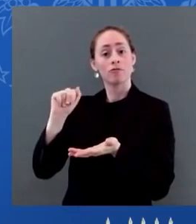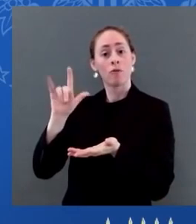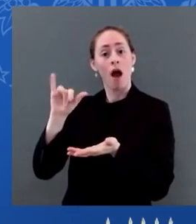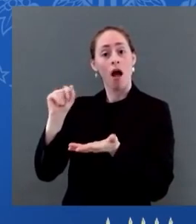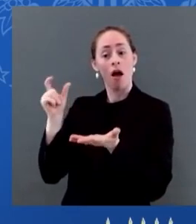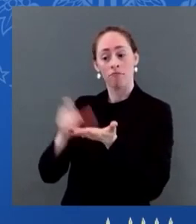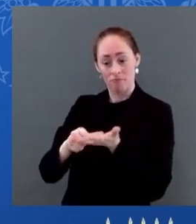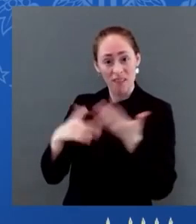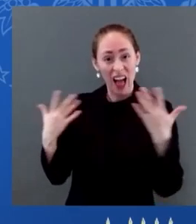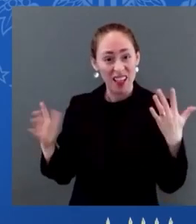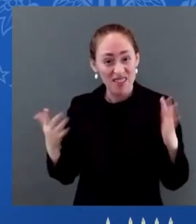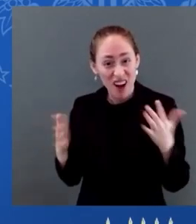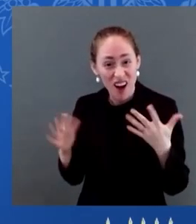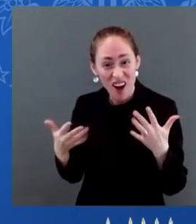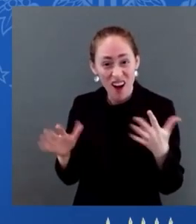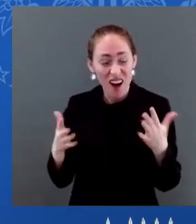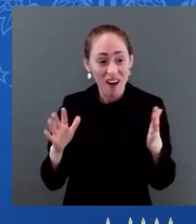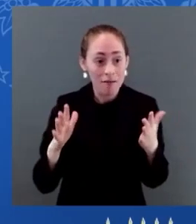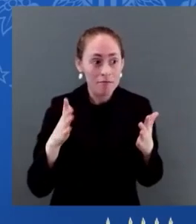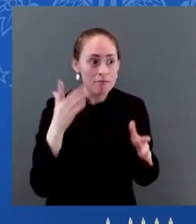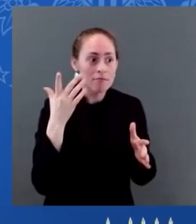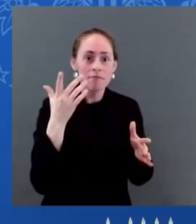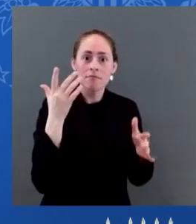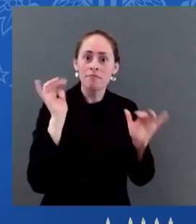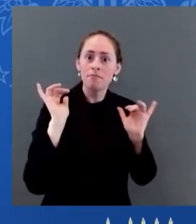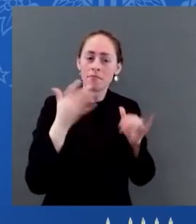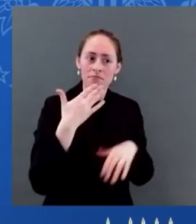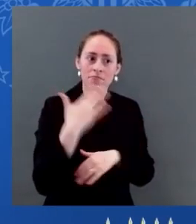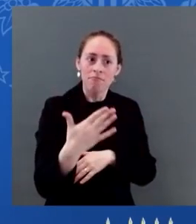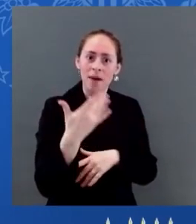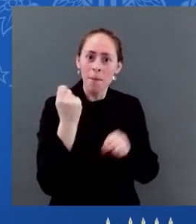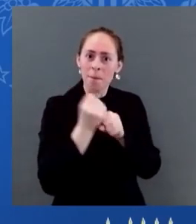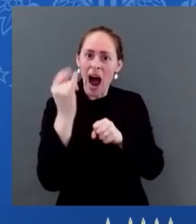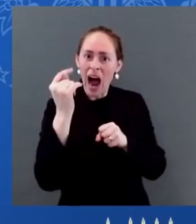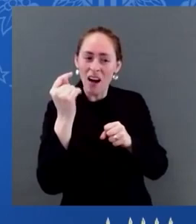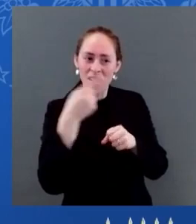son. Manfred and his sister came to the United States and in gratitude